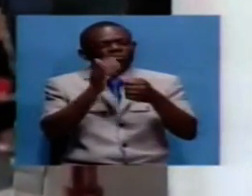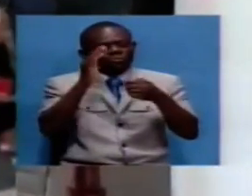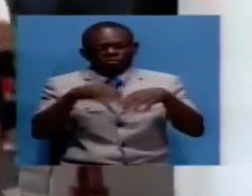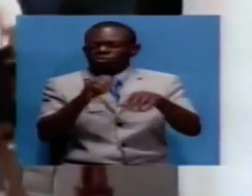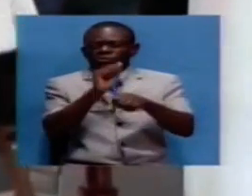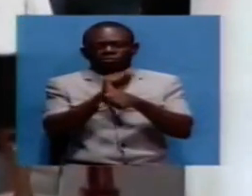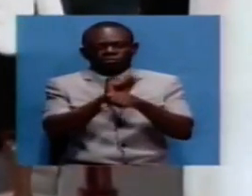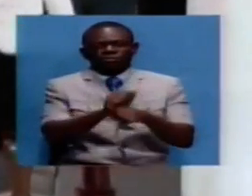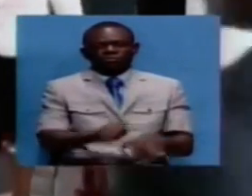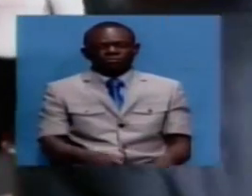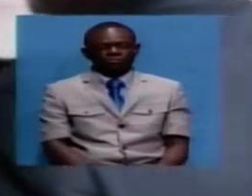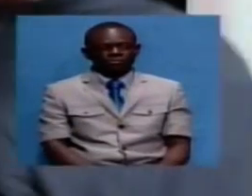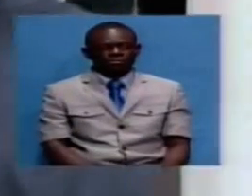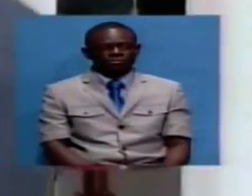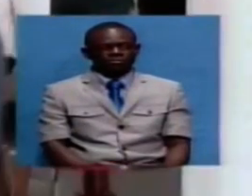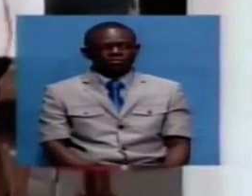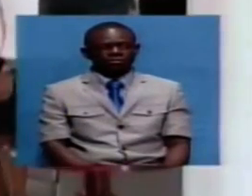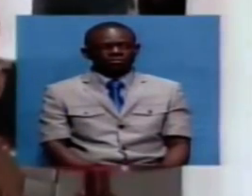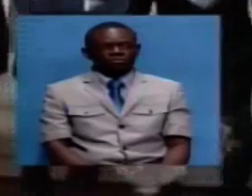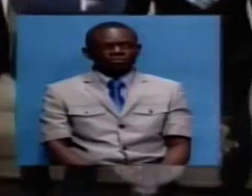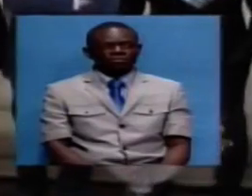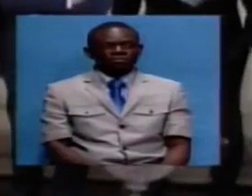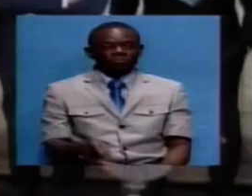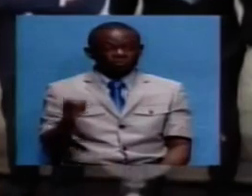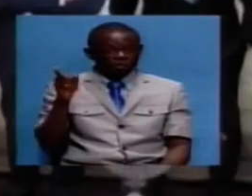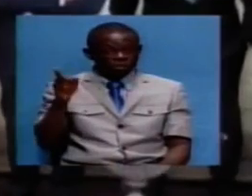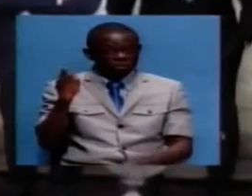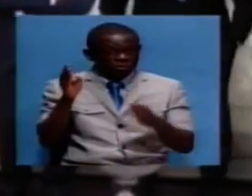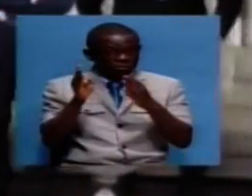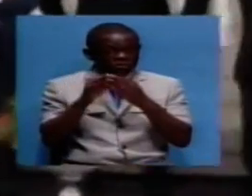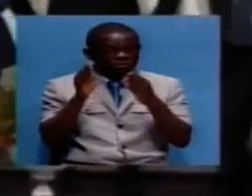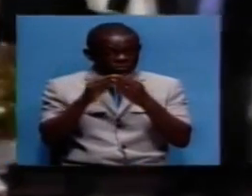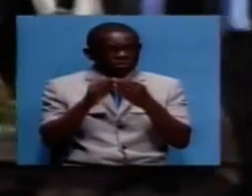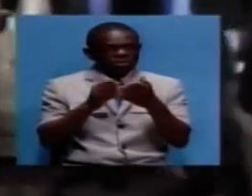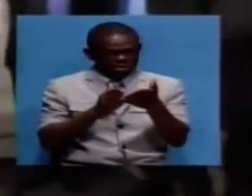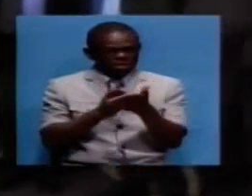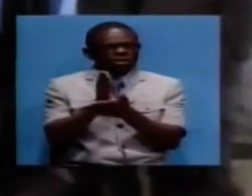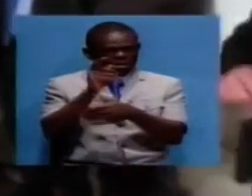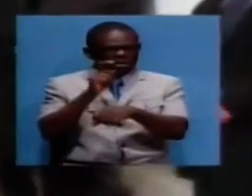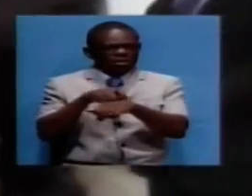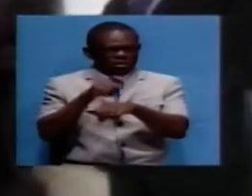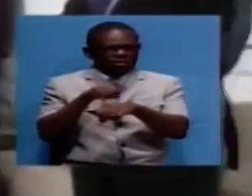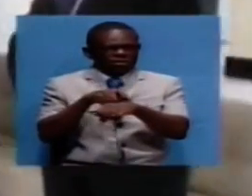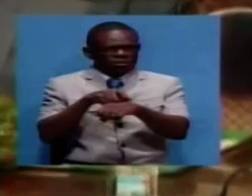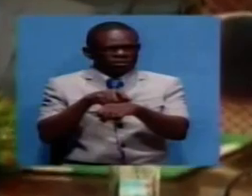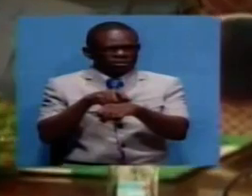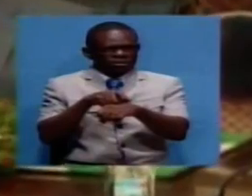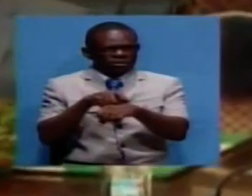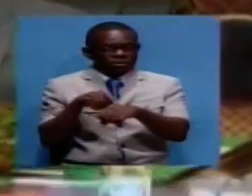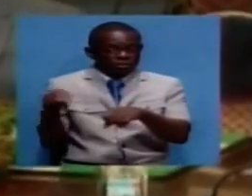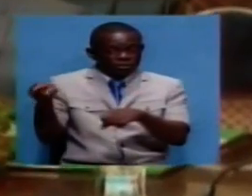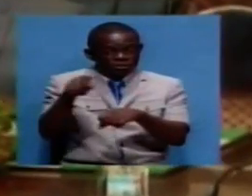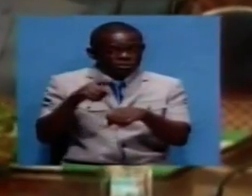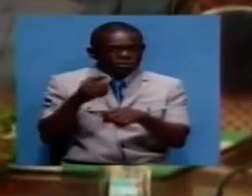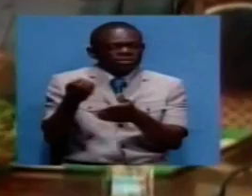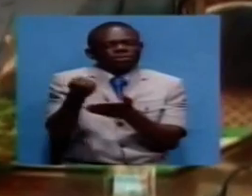The meeting could not have come at a better time, an assurance to players in the economic sector. President